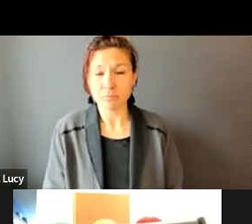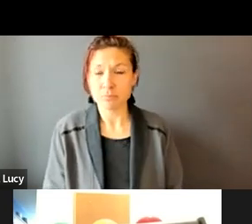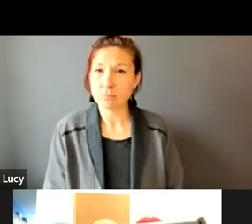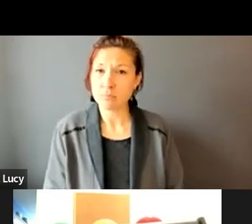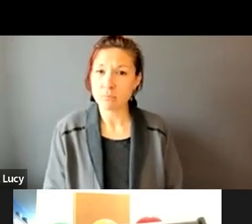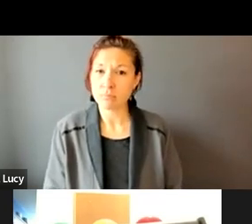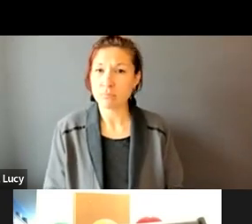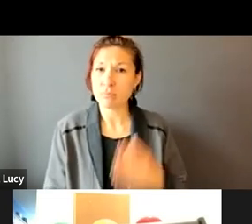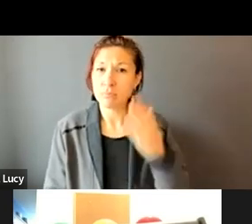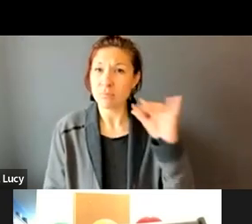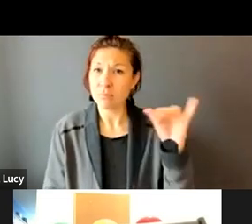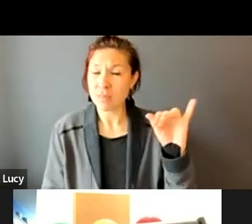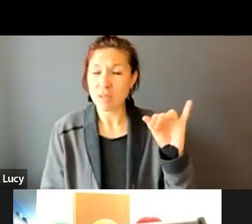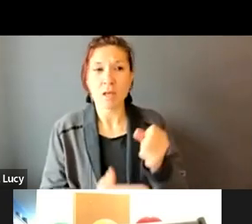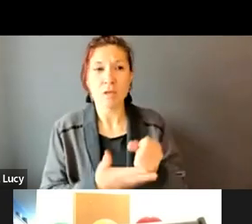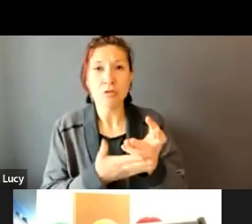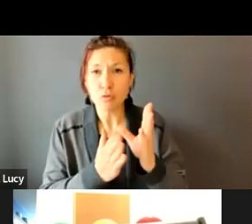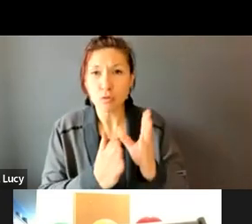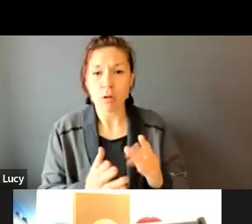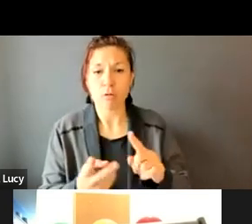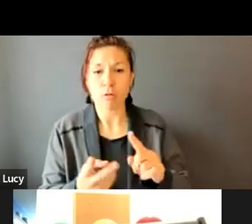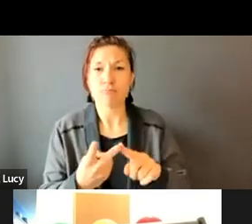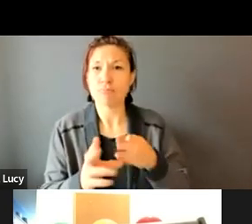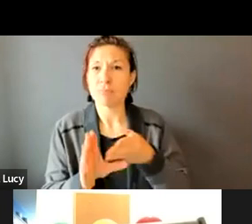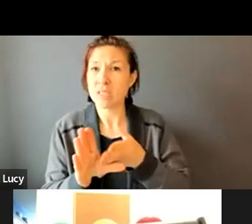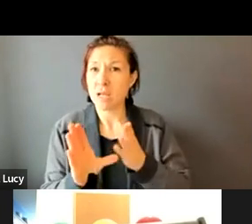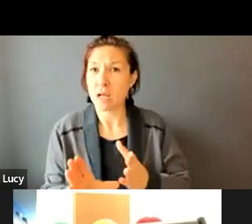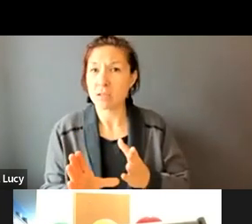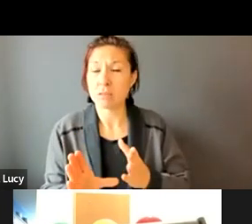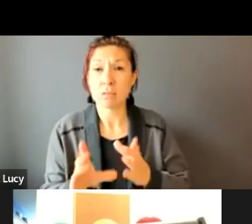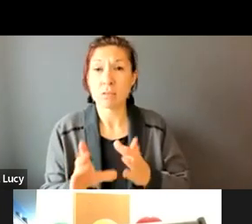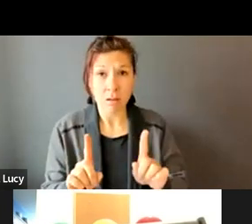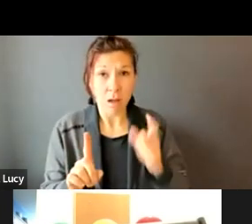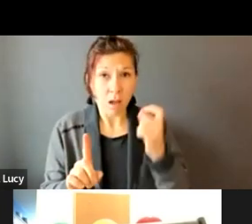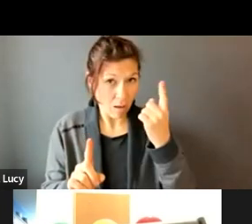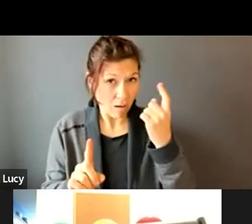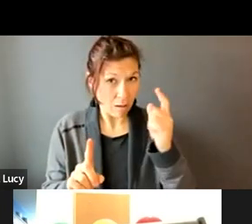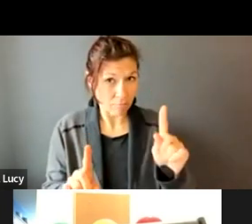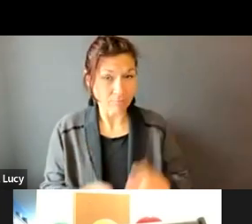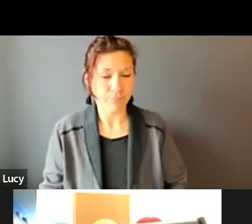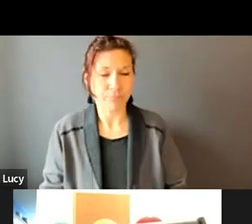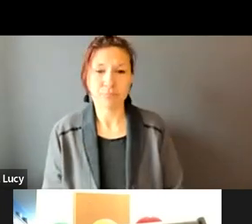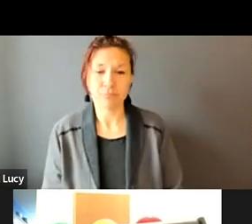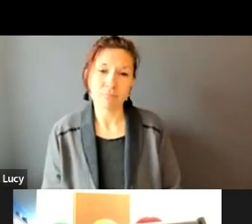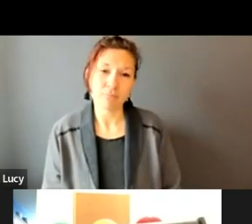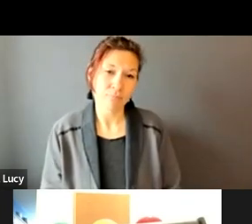like the social workers and psychologists but nevertheless drama